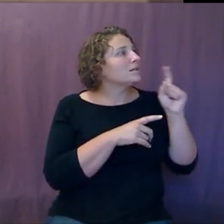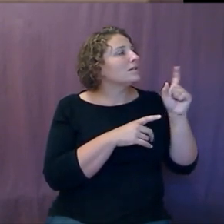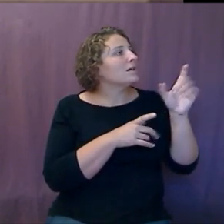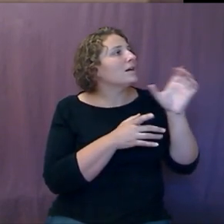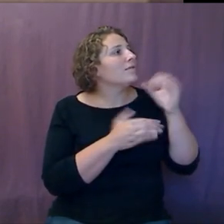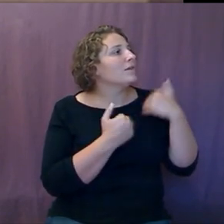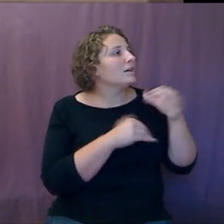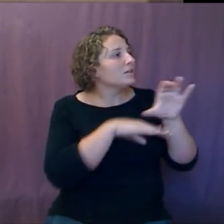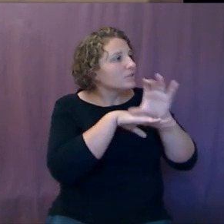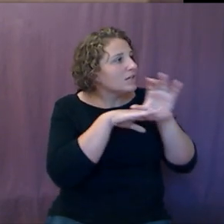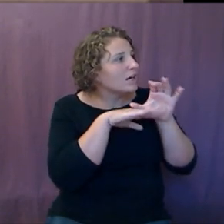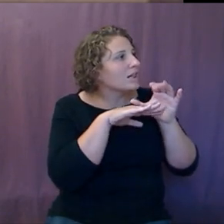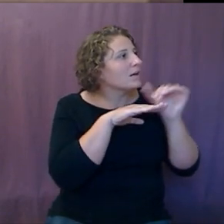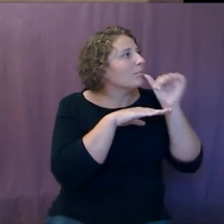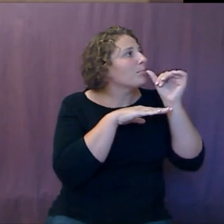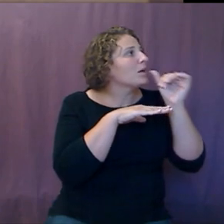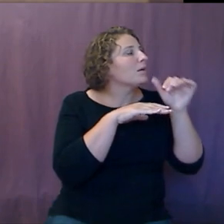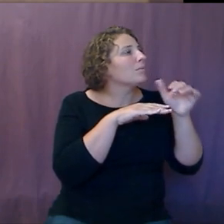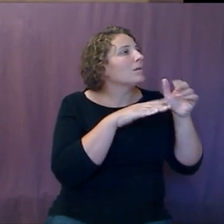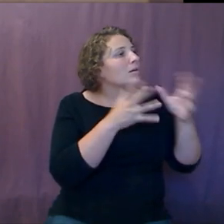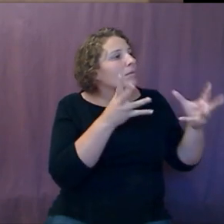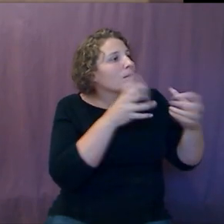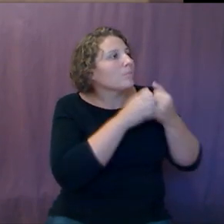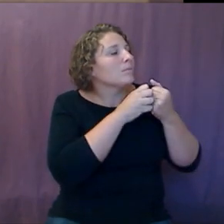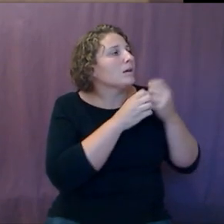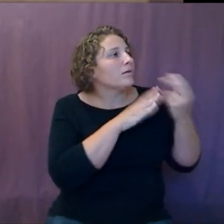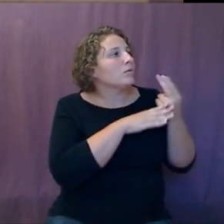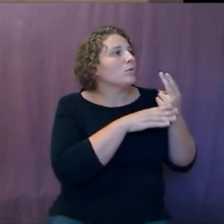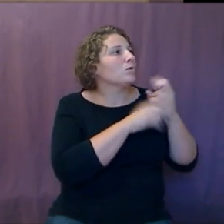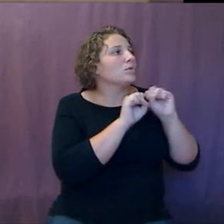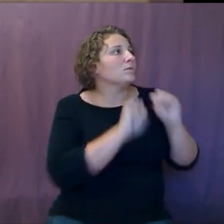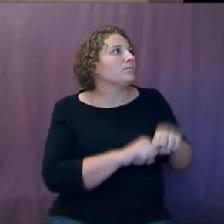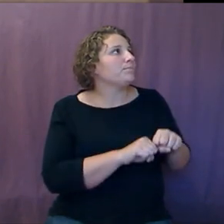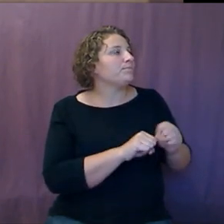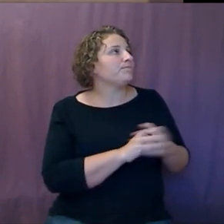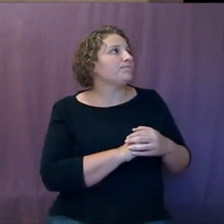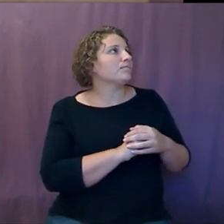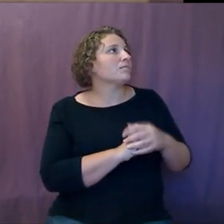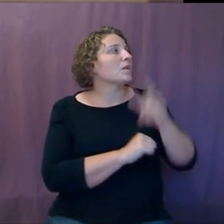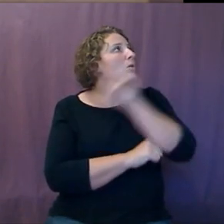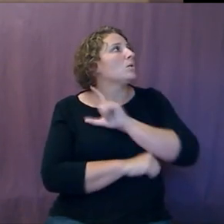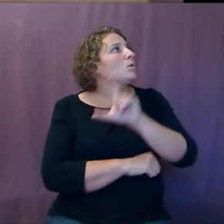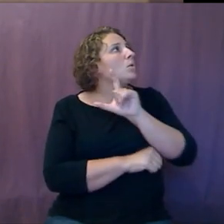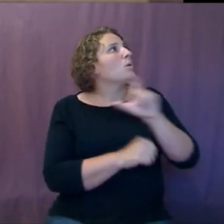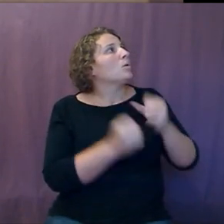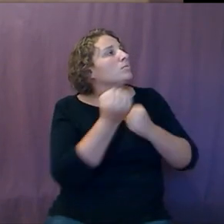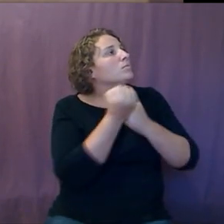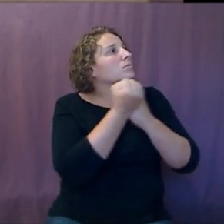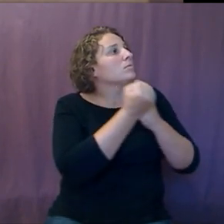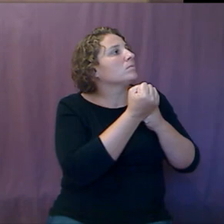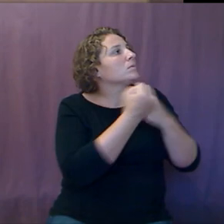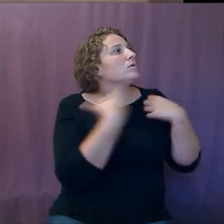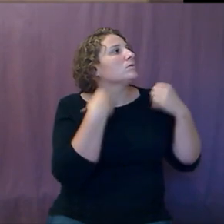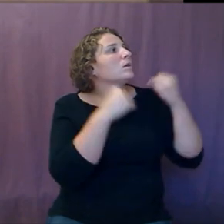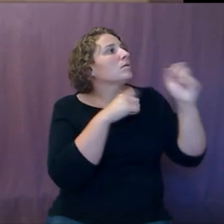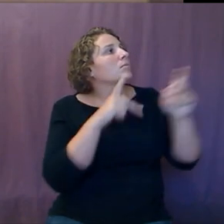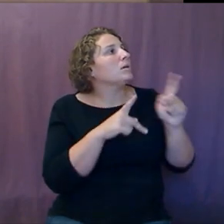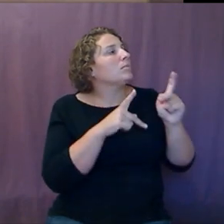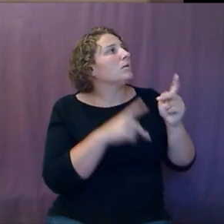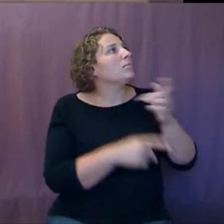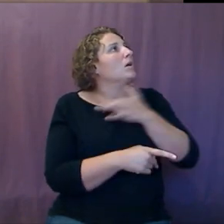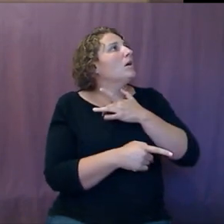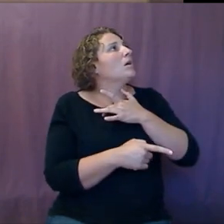the right time suddenly we got a whole new system lord be with your people strengthen them today and may our hearts be filled with hope